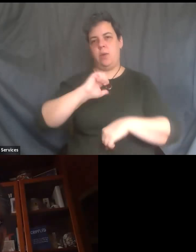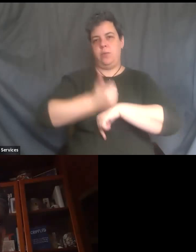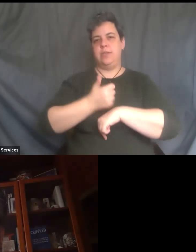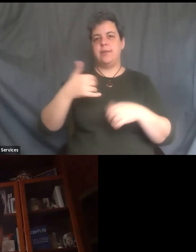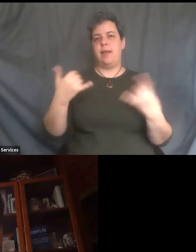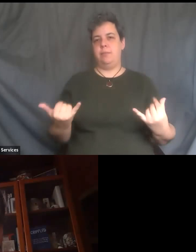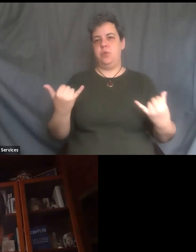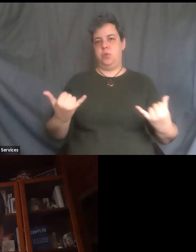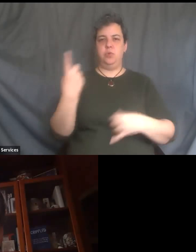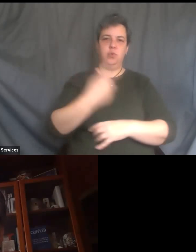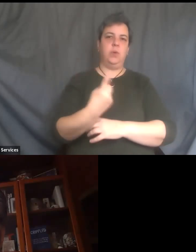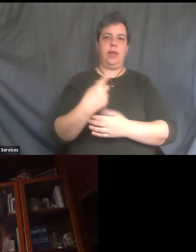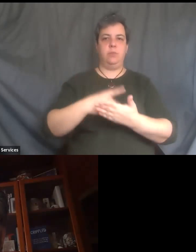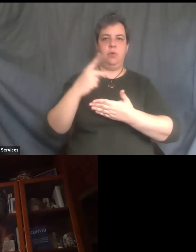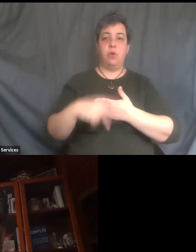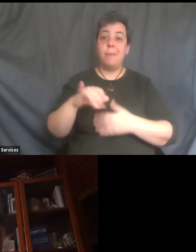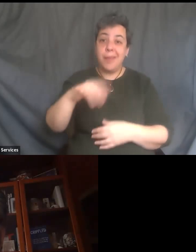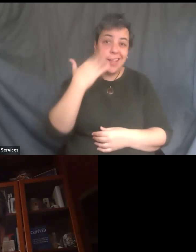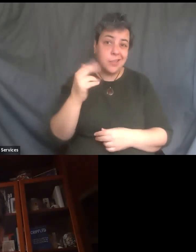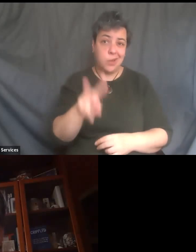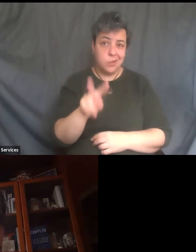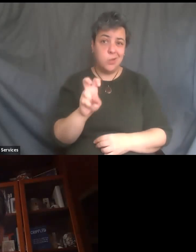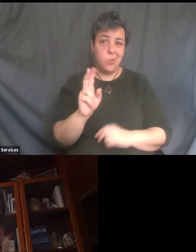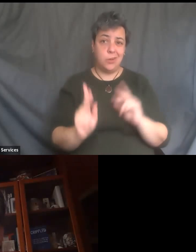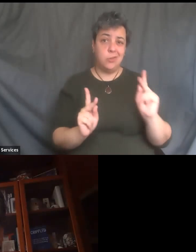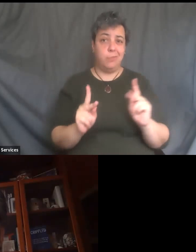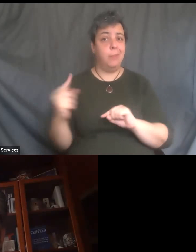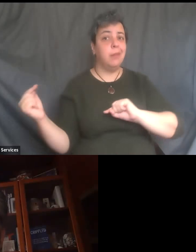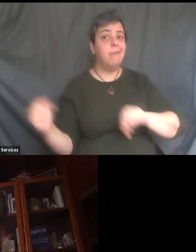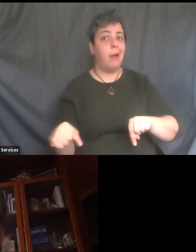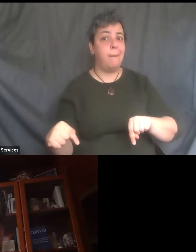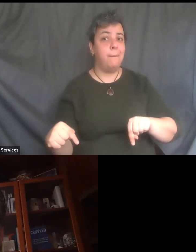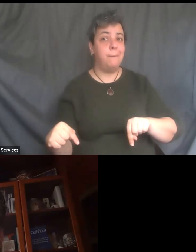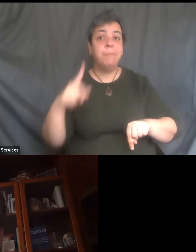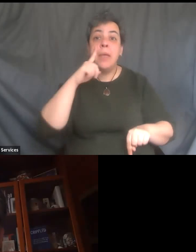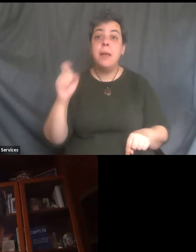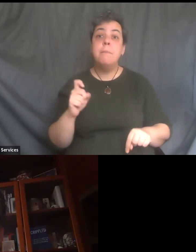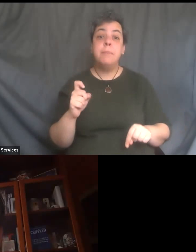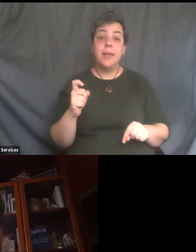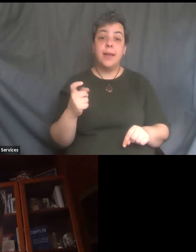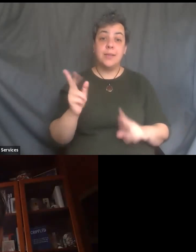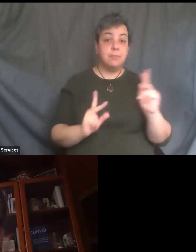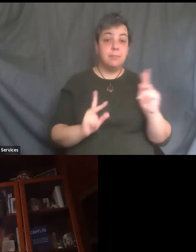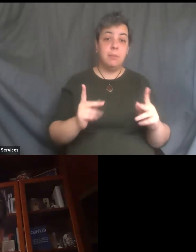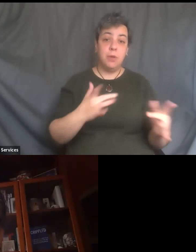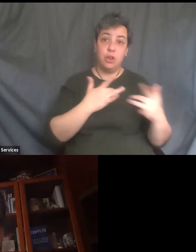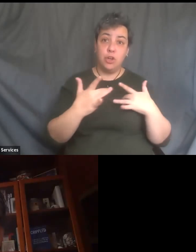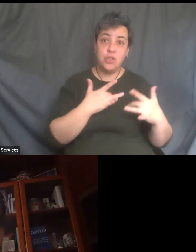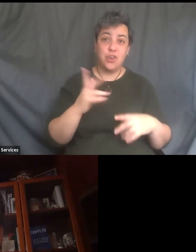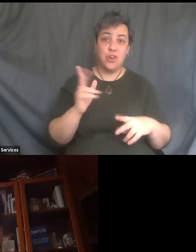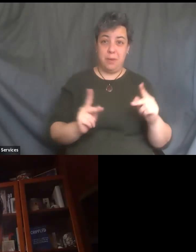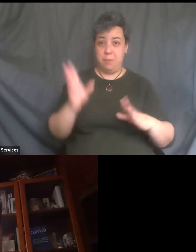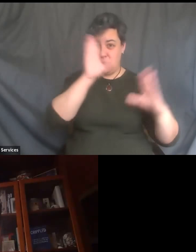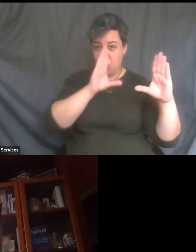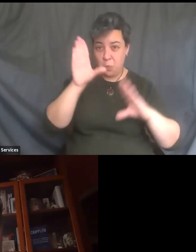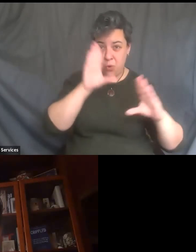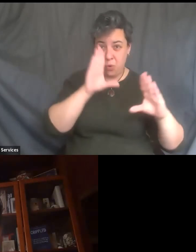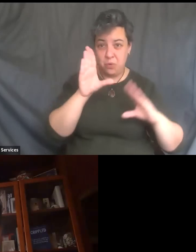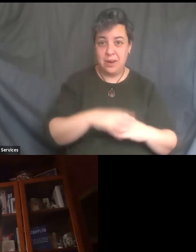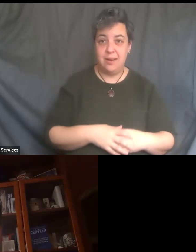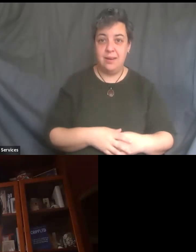over 200 people on the call, because people are concerned, and we're messaging all of this via social